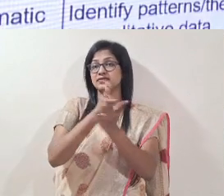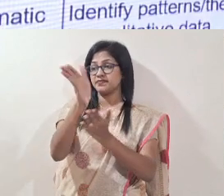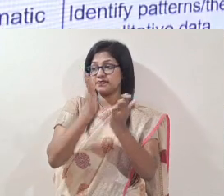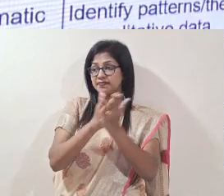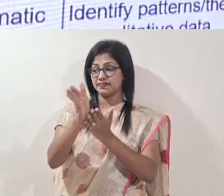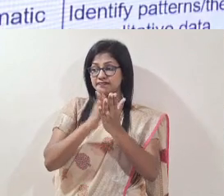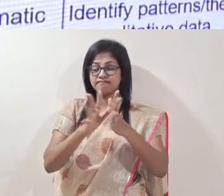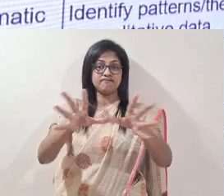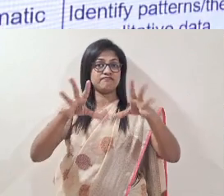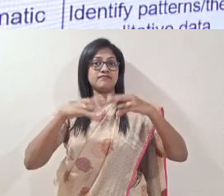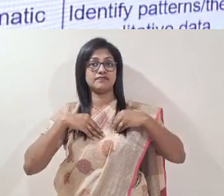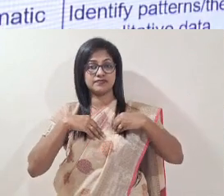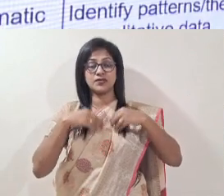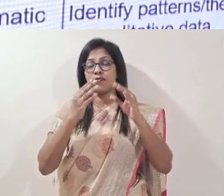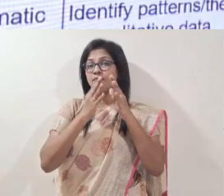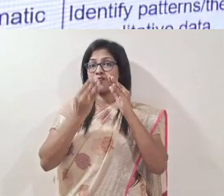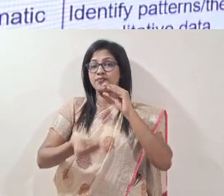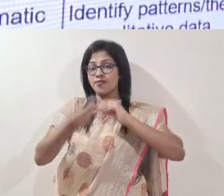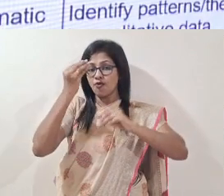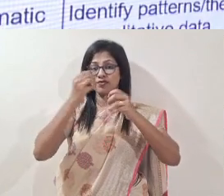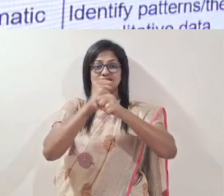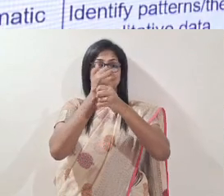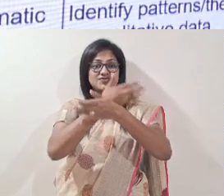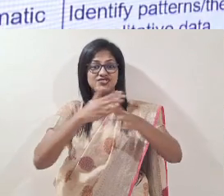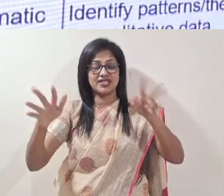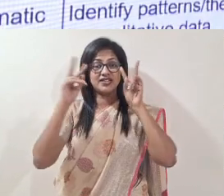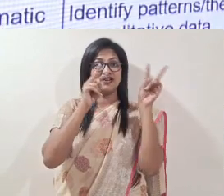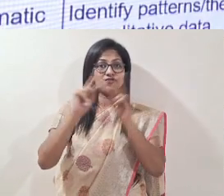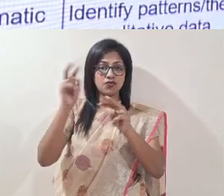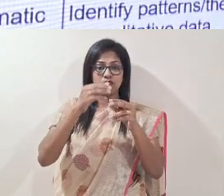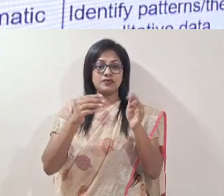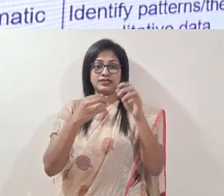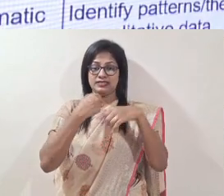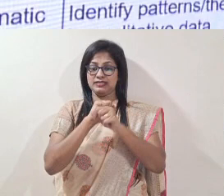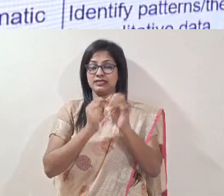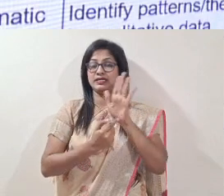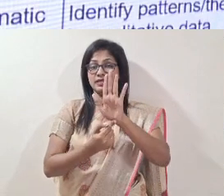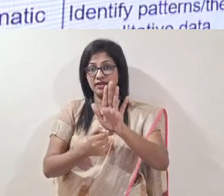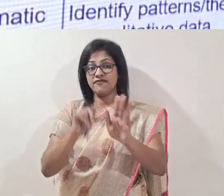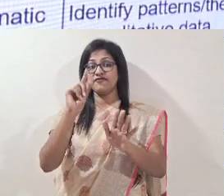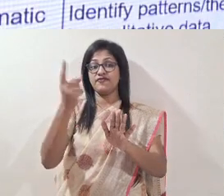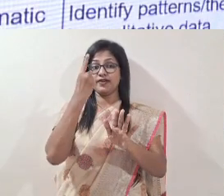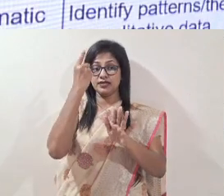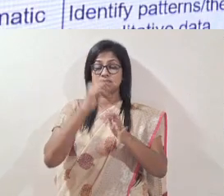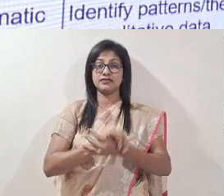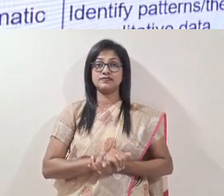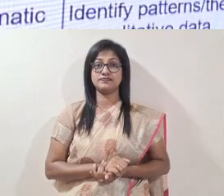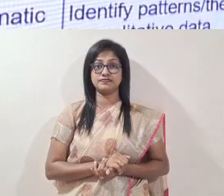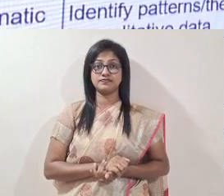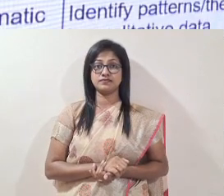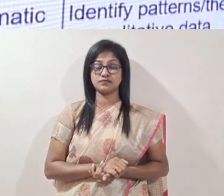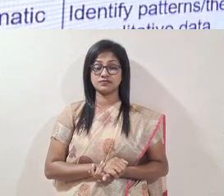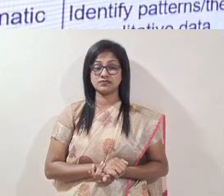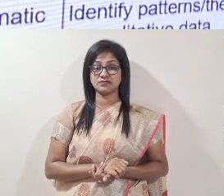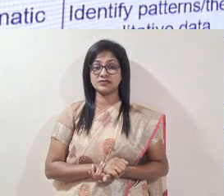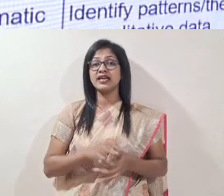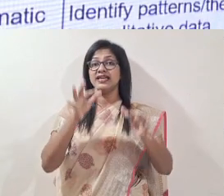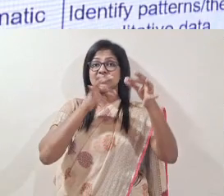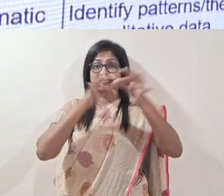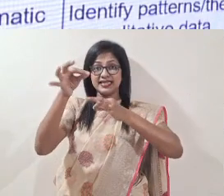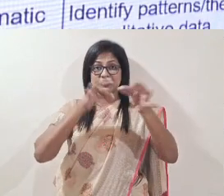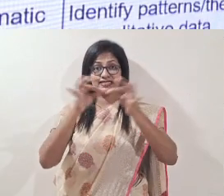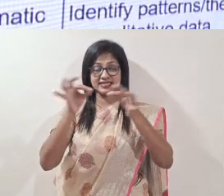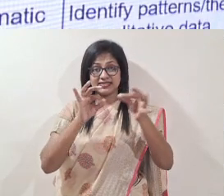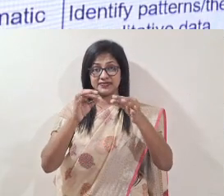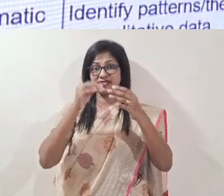more generalistic view. We made this easier to understand. So, first and foremost, descriptive